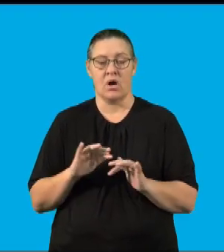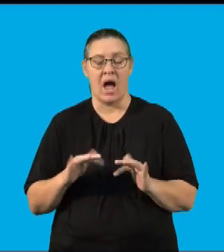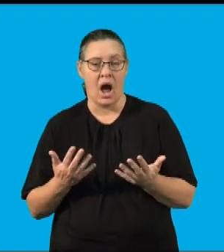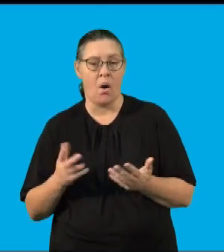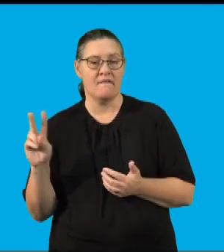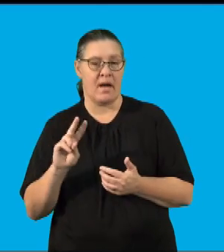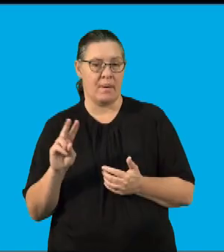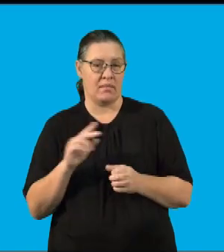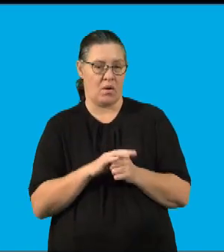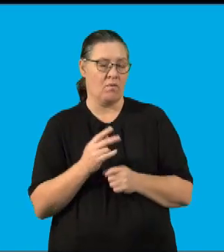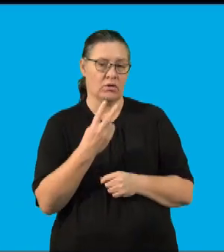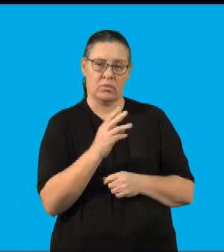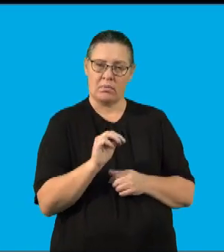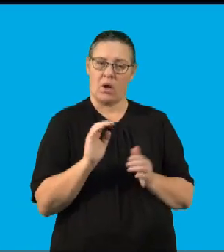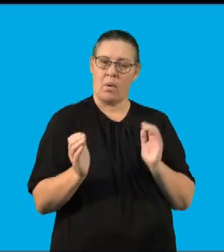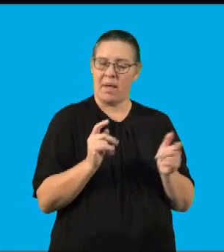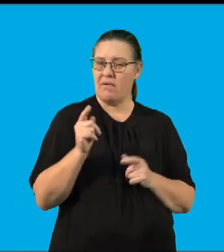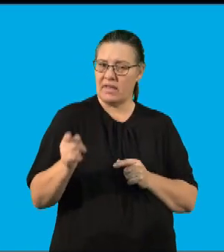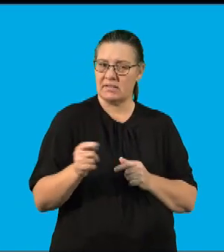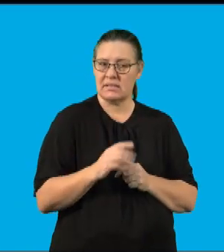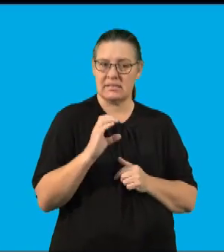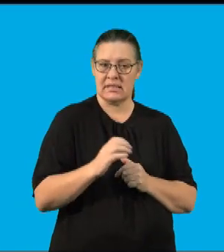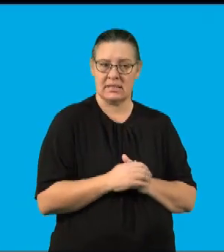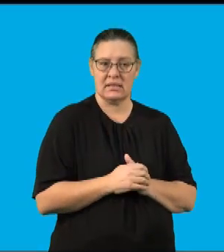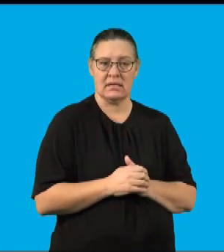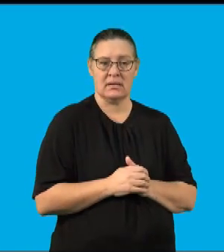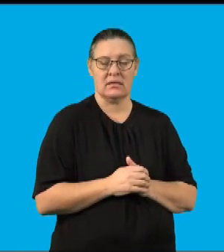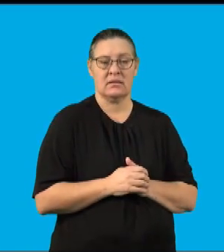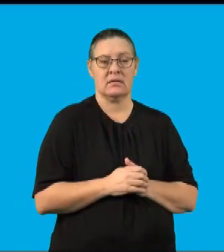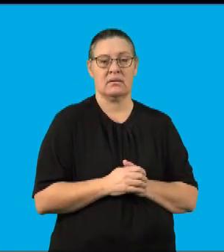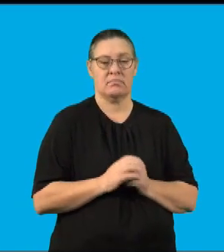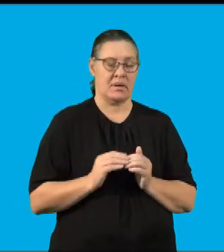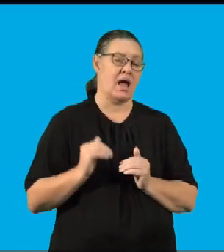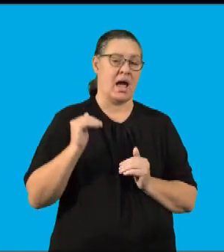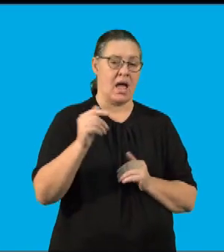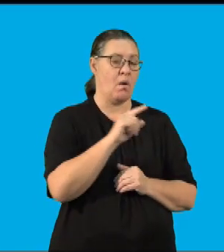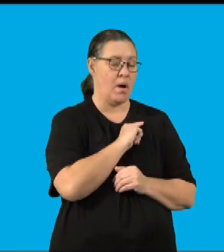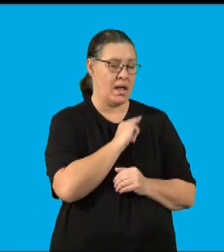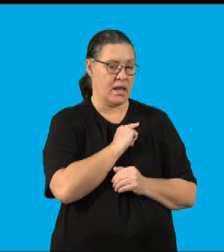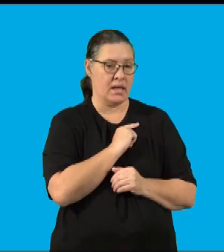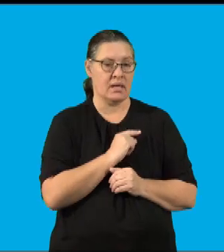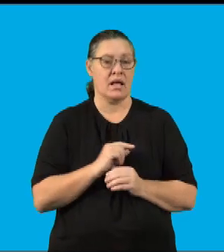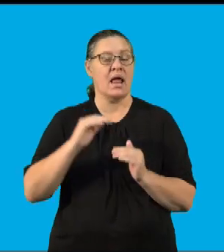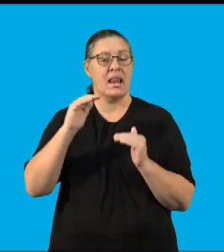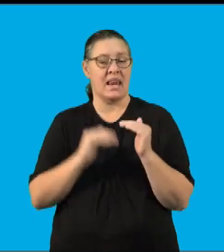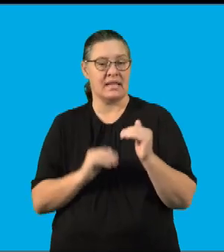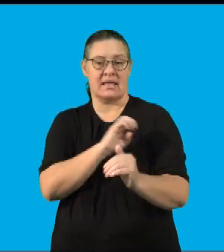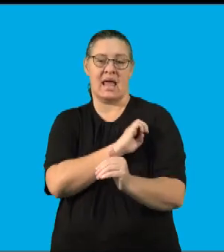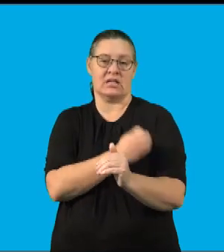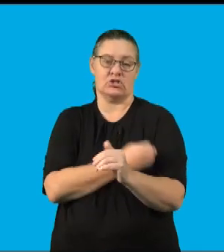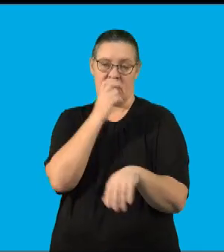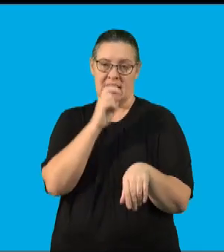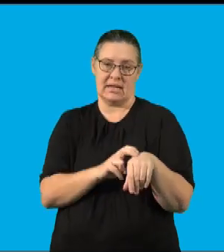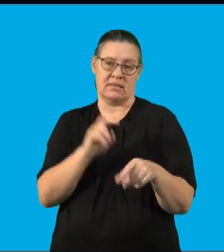So how will the vapor pressure of 2-methylpentane compare to that of compound C? It is going to be higher than. Reason is there's